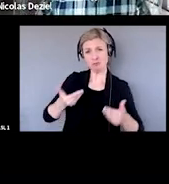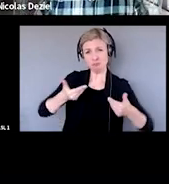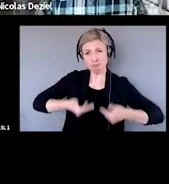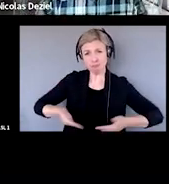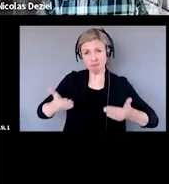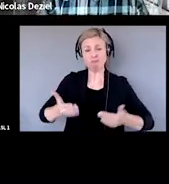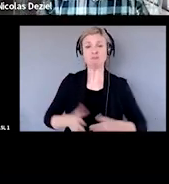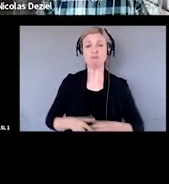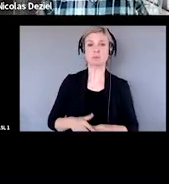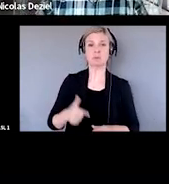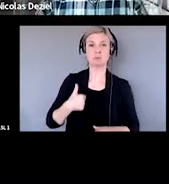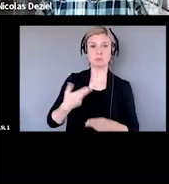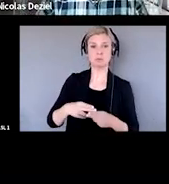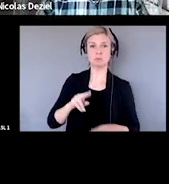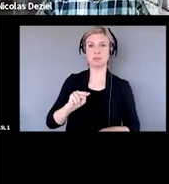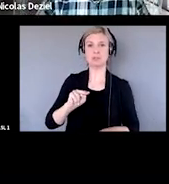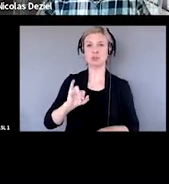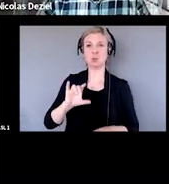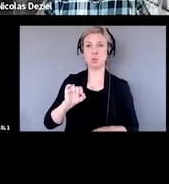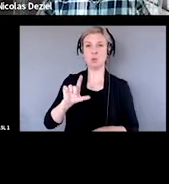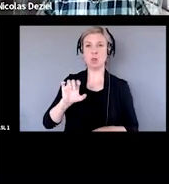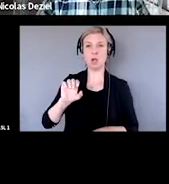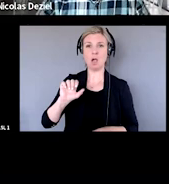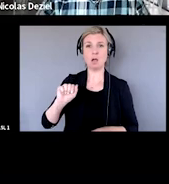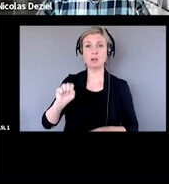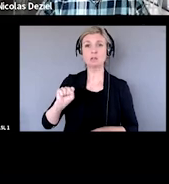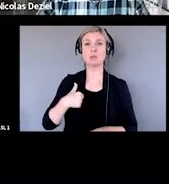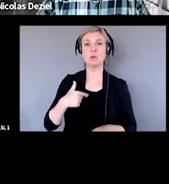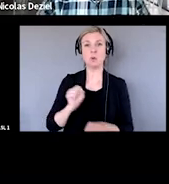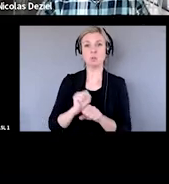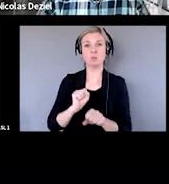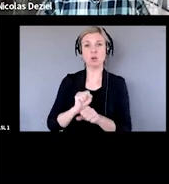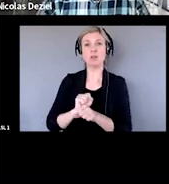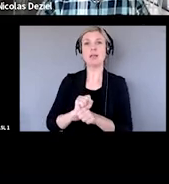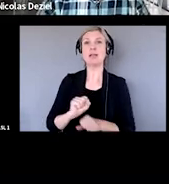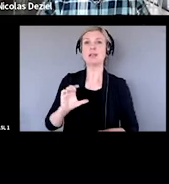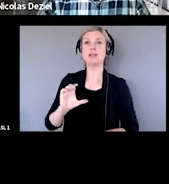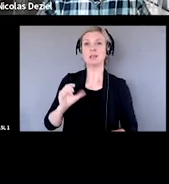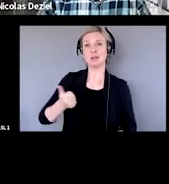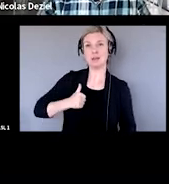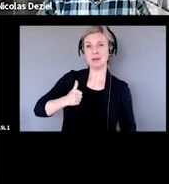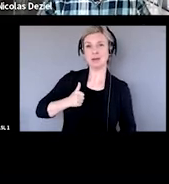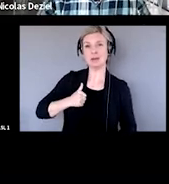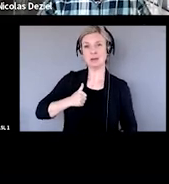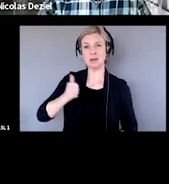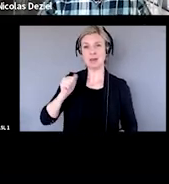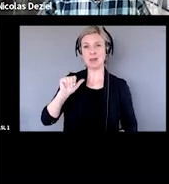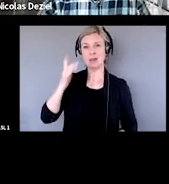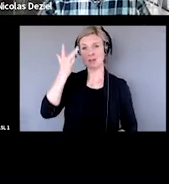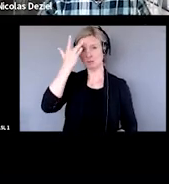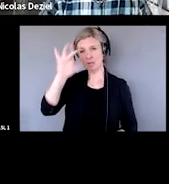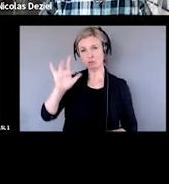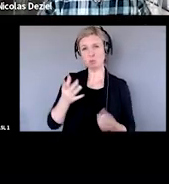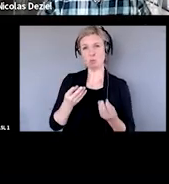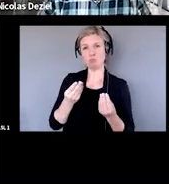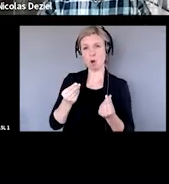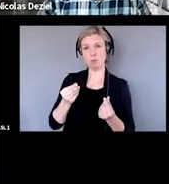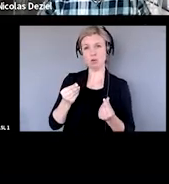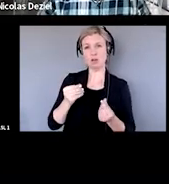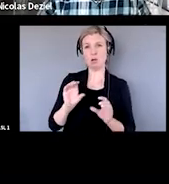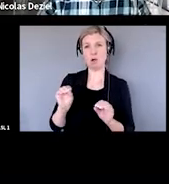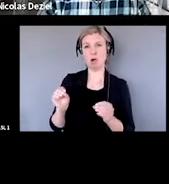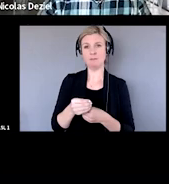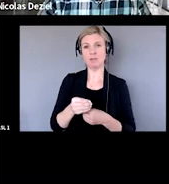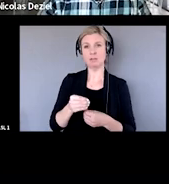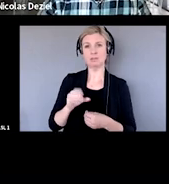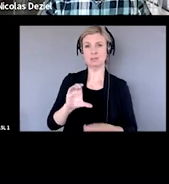I'm Nicolas Desiel. I work at the Canadian Intellectual Property Office as an IP advisor for the Ontario